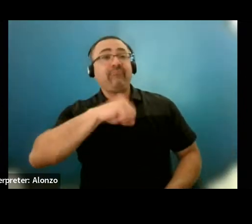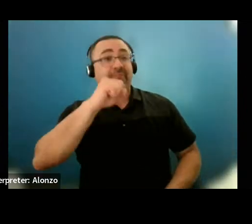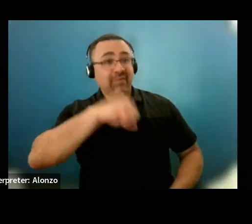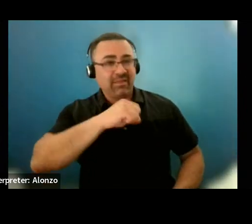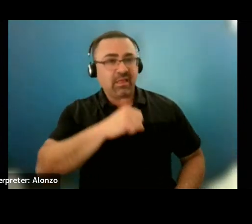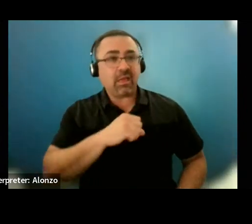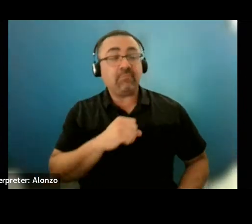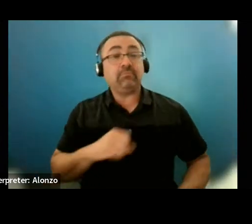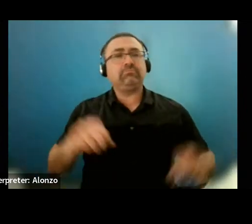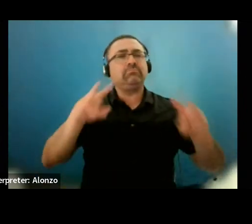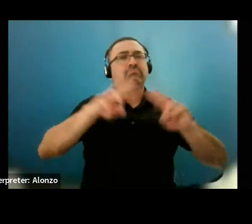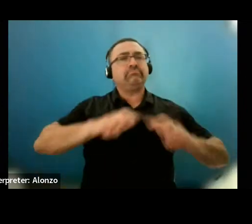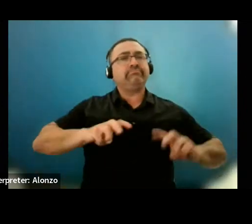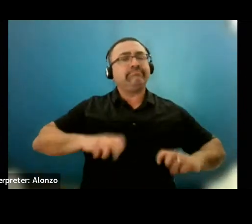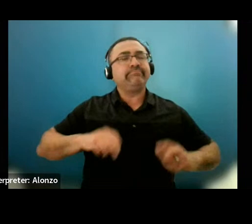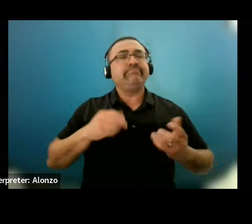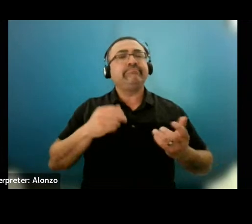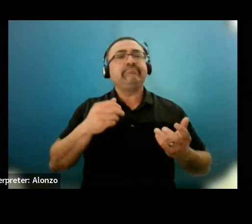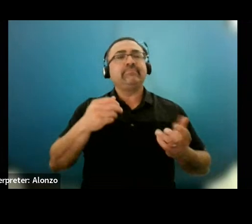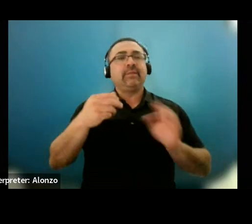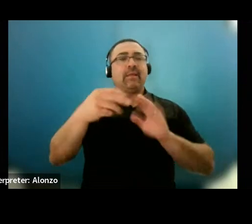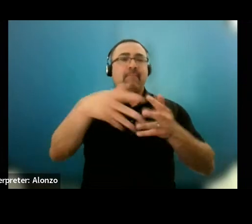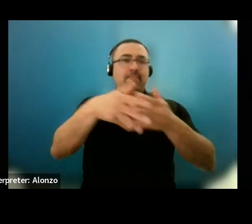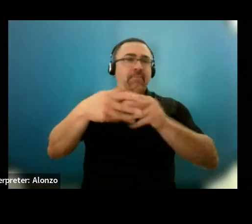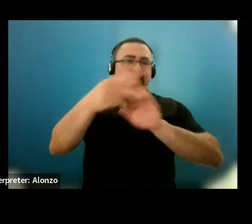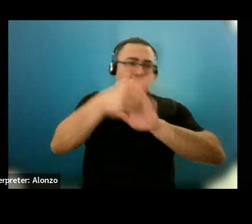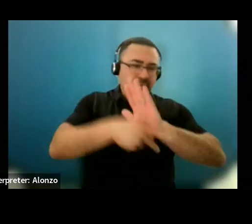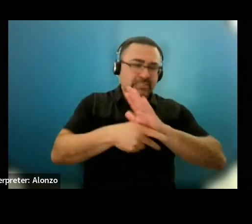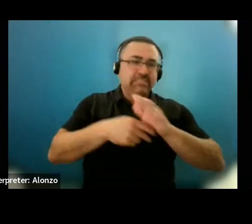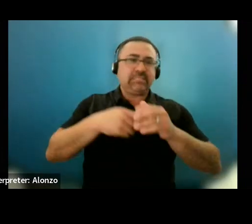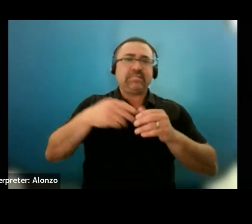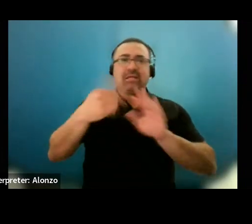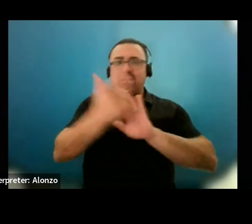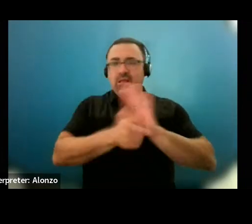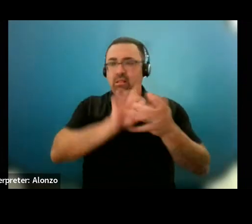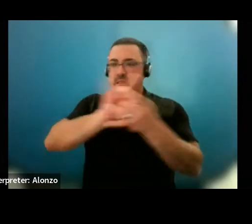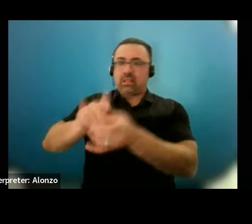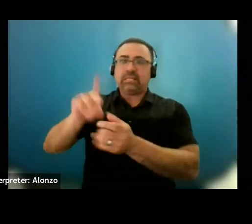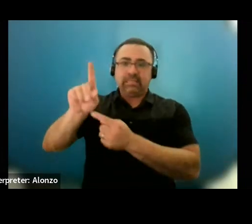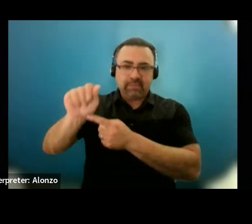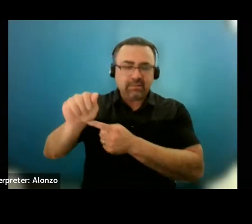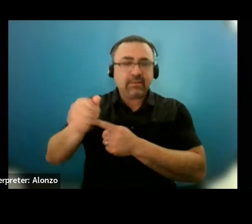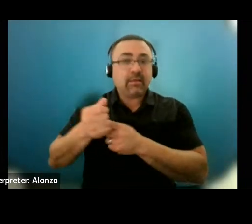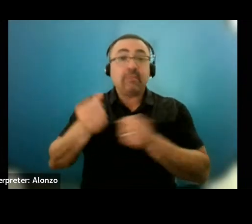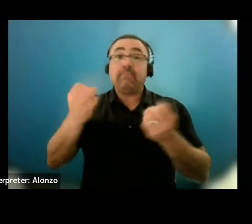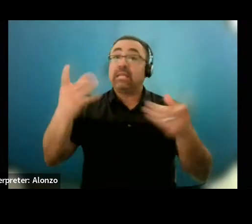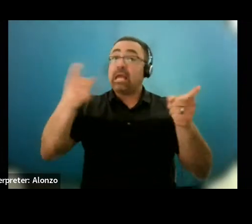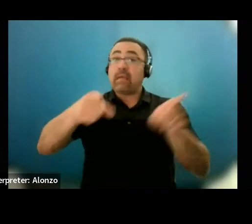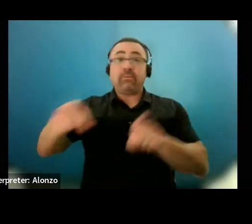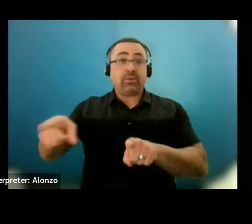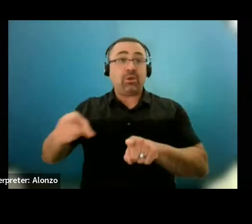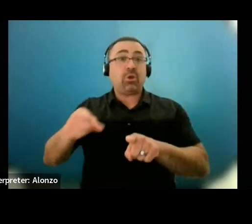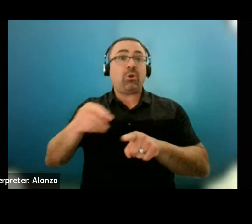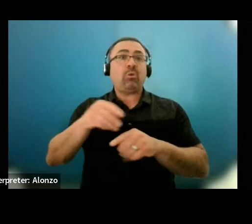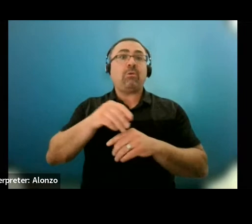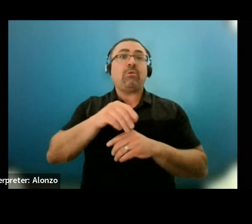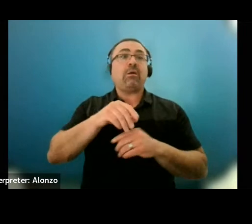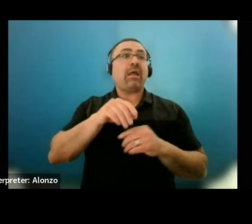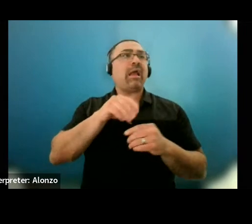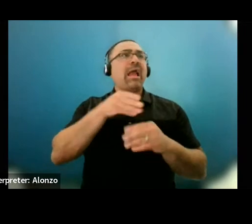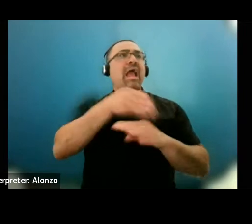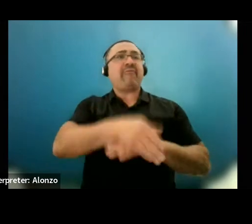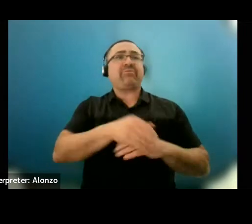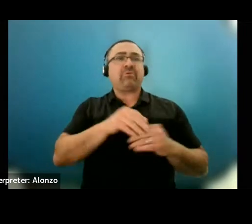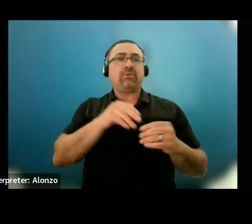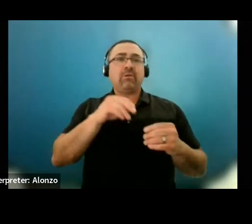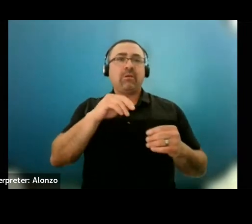a look at when our major policies and laws are written around disability, many of them take place right after major wars.